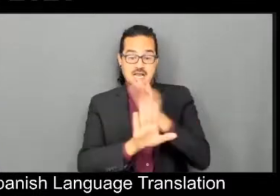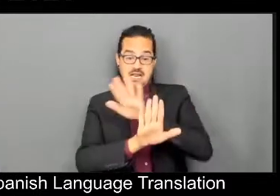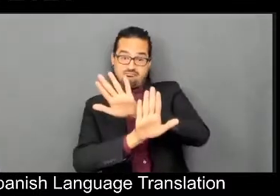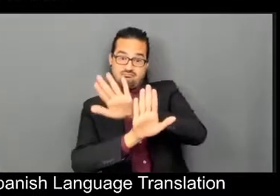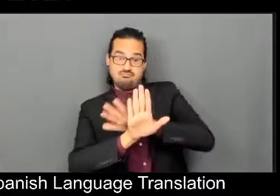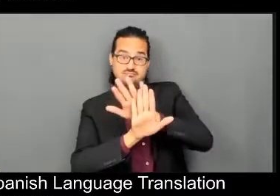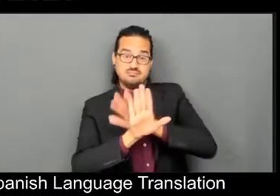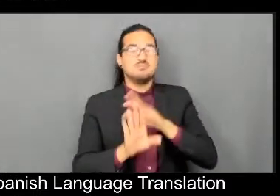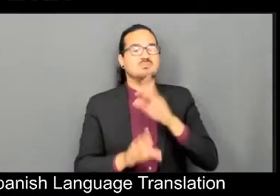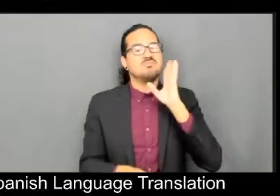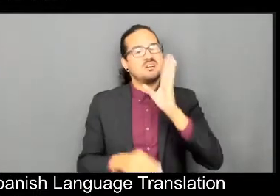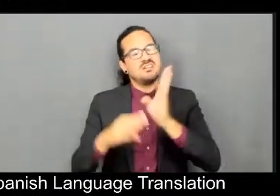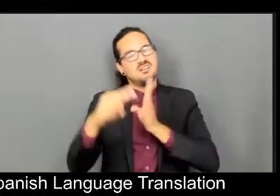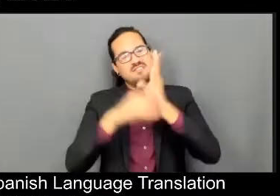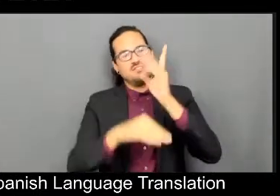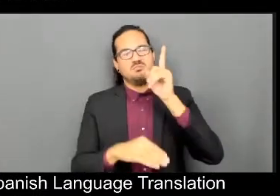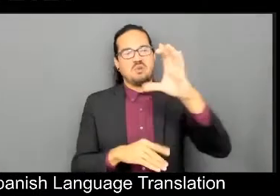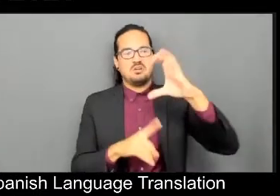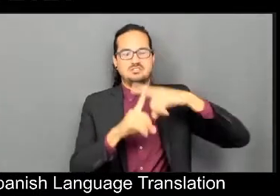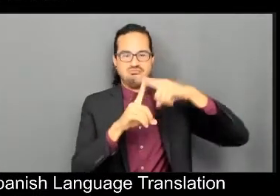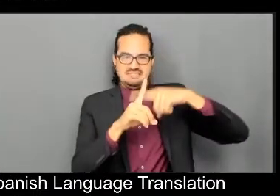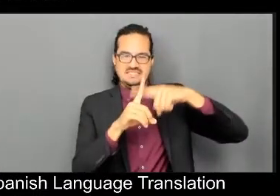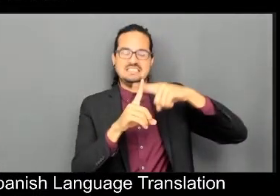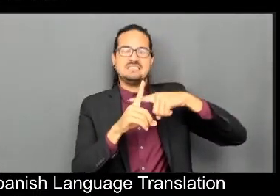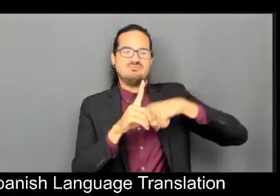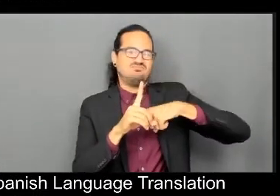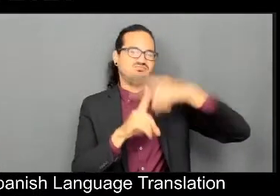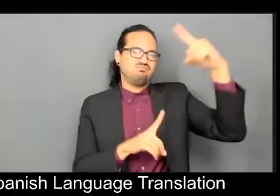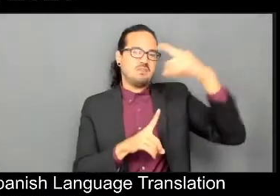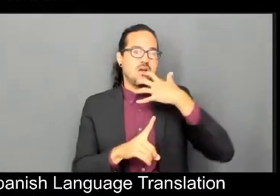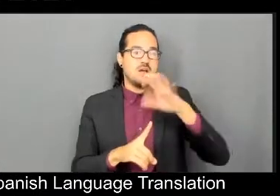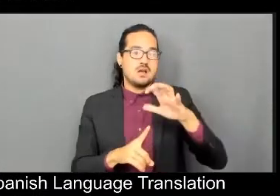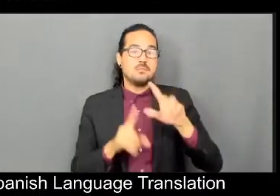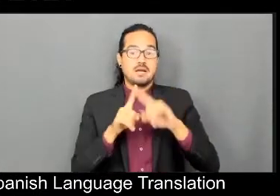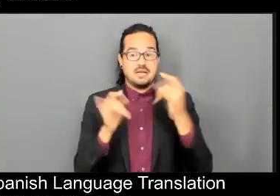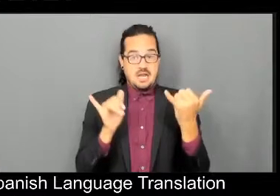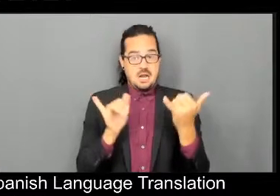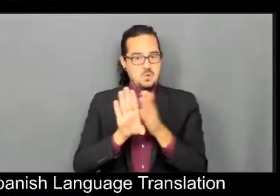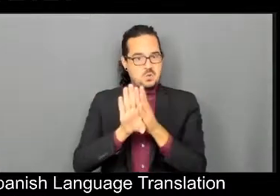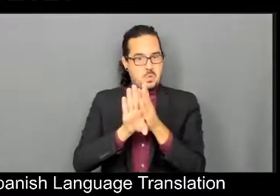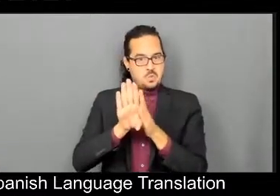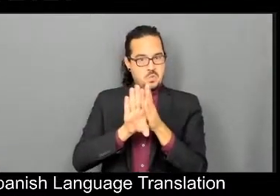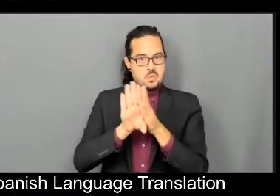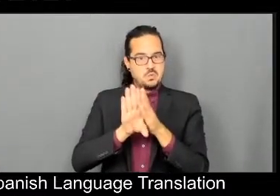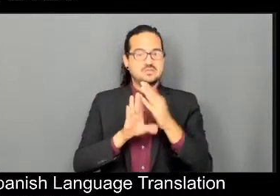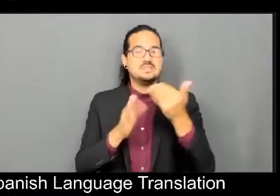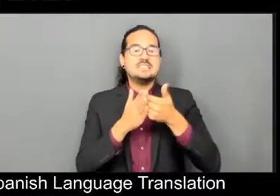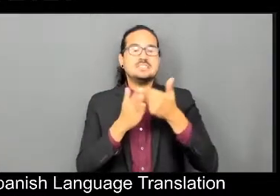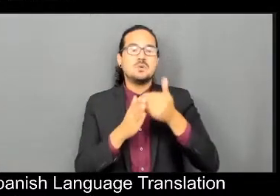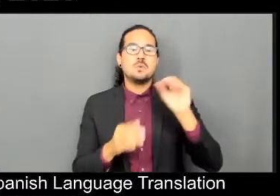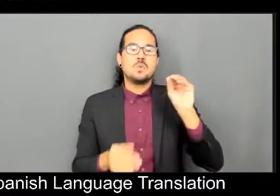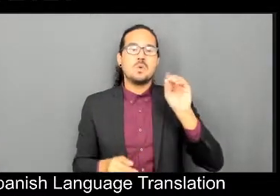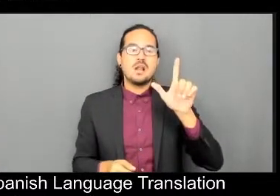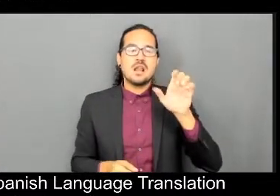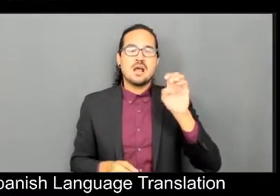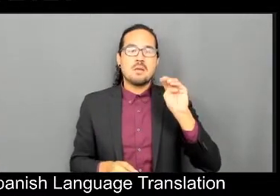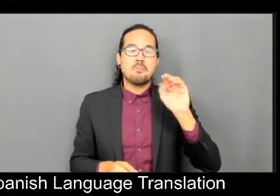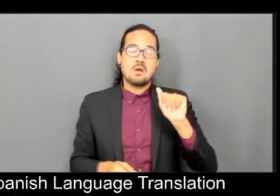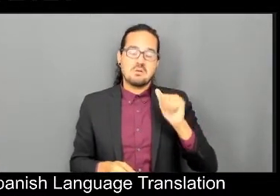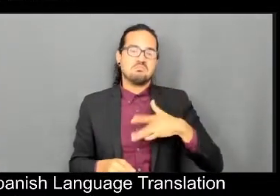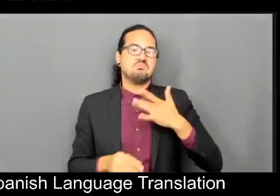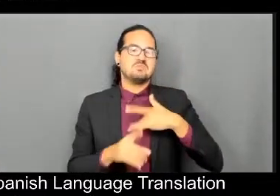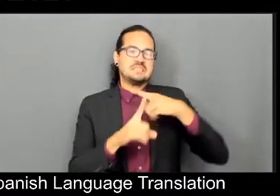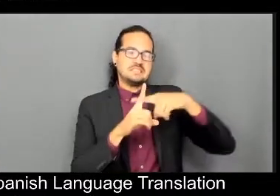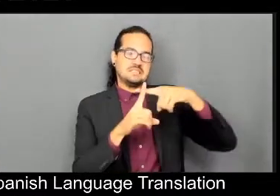be out of the question to where Alima, Bear Valley, you could get temperatures in the low to mid 80s, maybe a little bit warmer, depending how everything sets up as we go